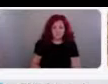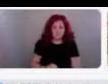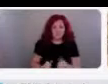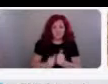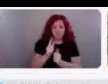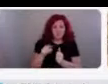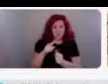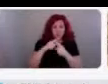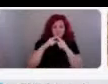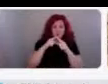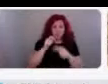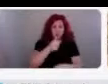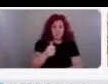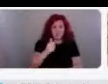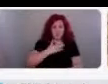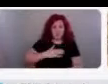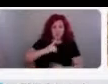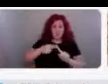yourself